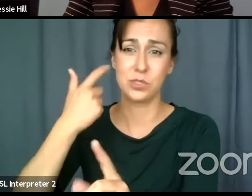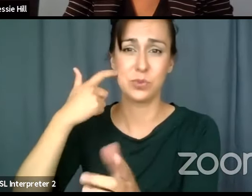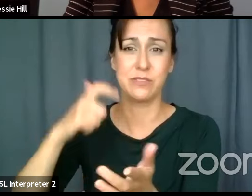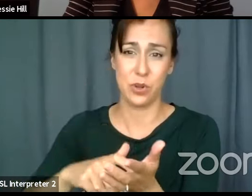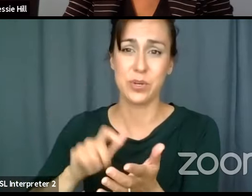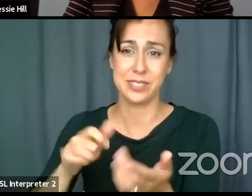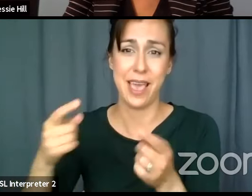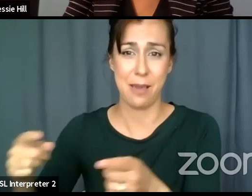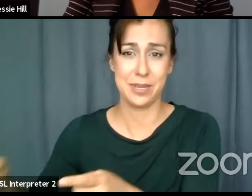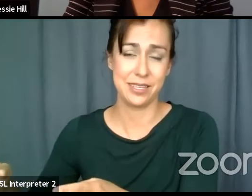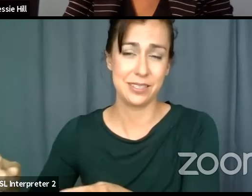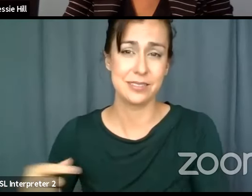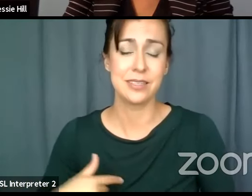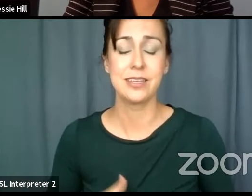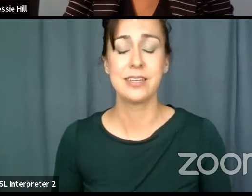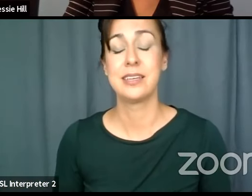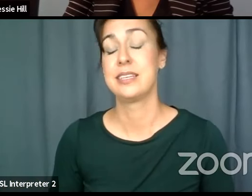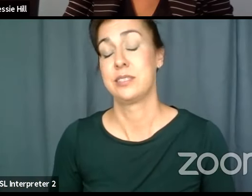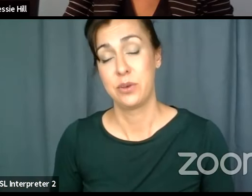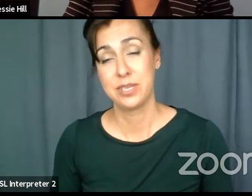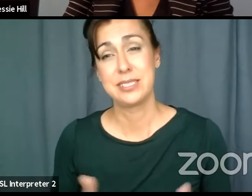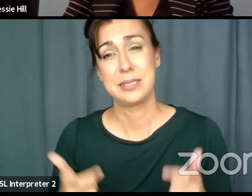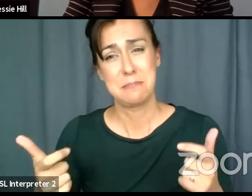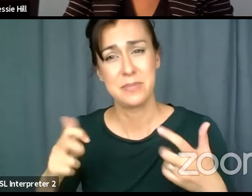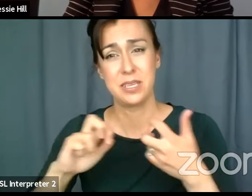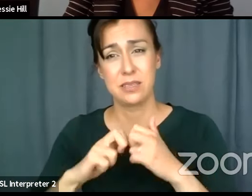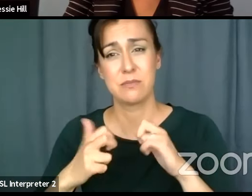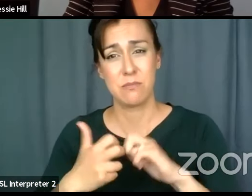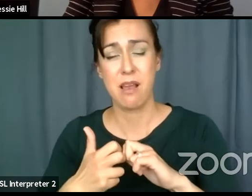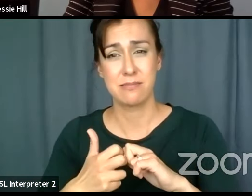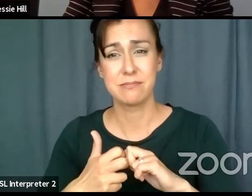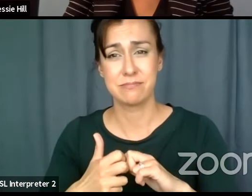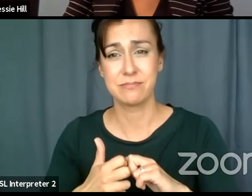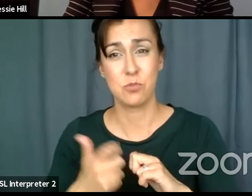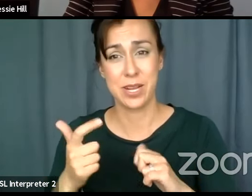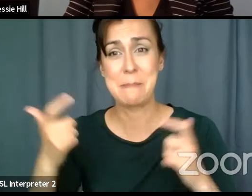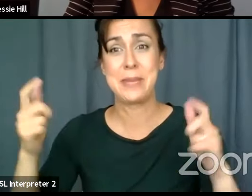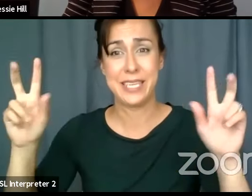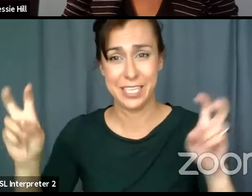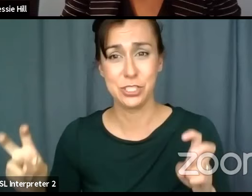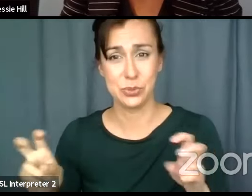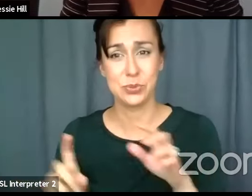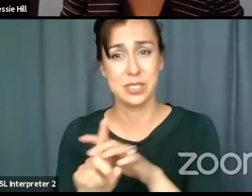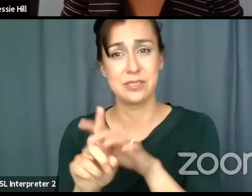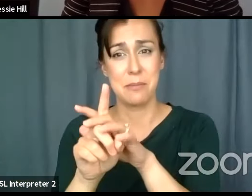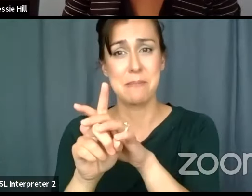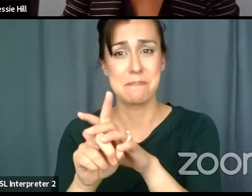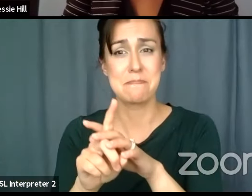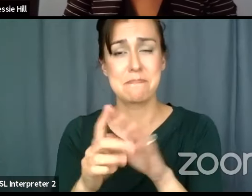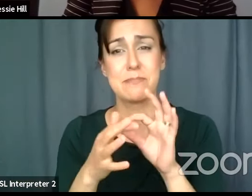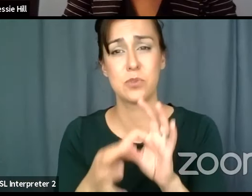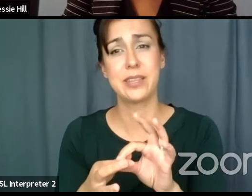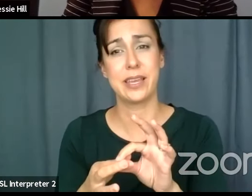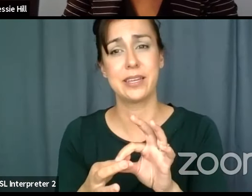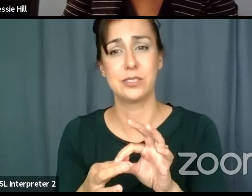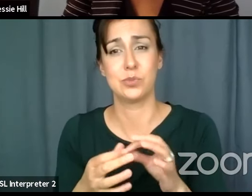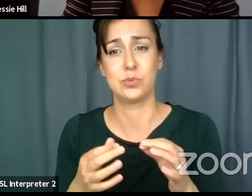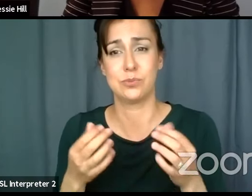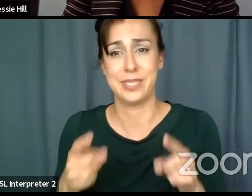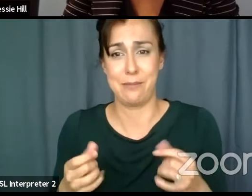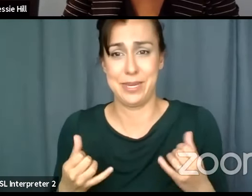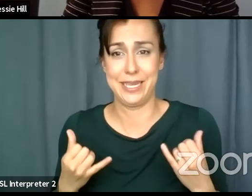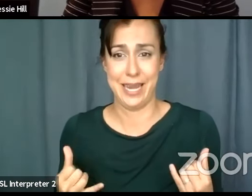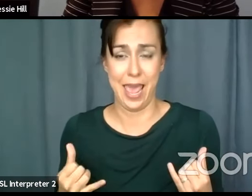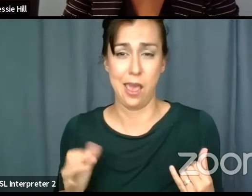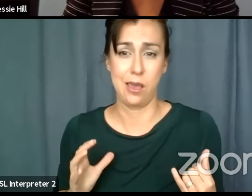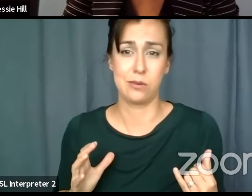things that's very problematic, one of the many things, but that especially is problematic about what we're seeing today